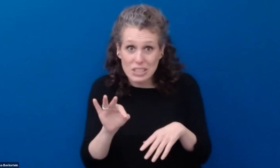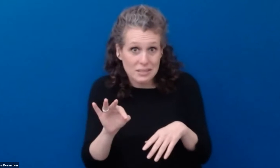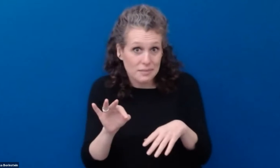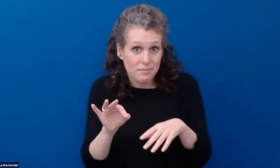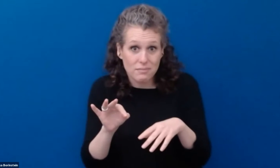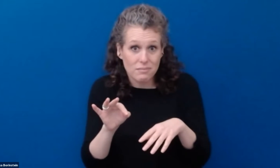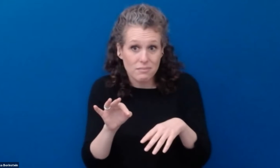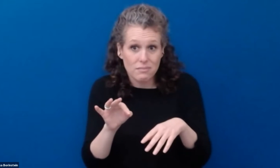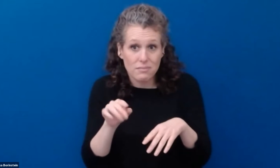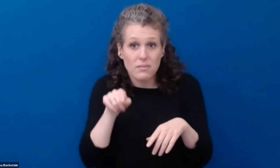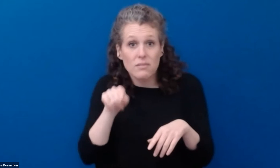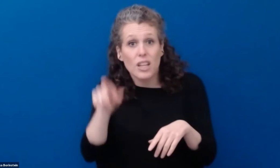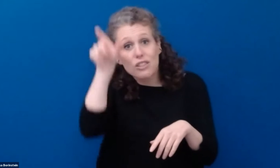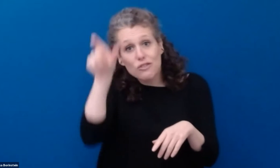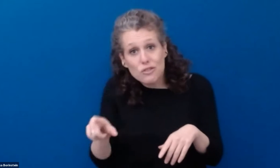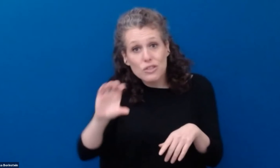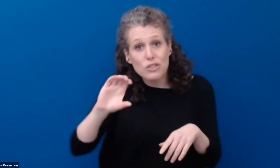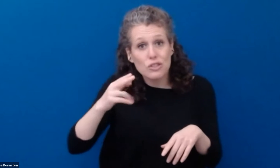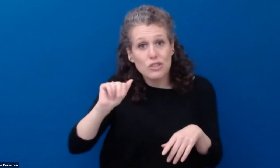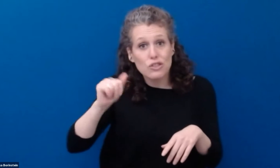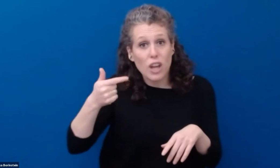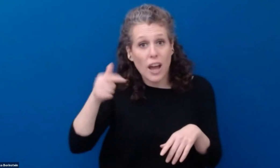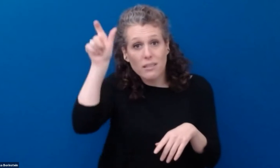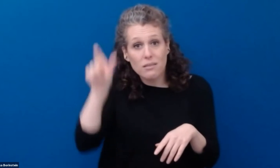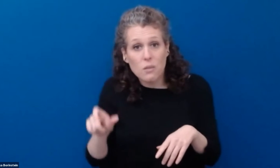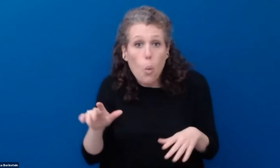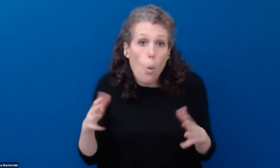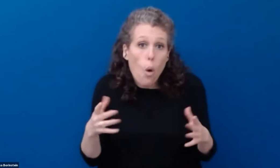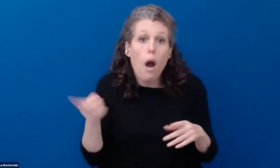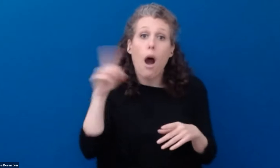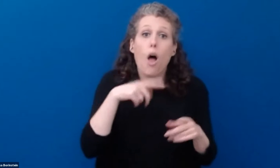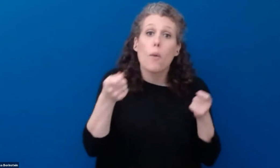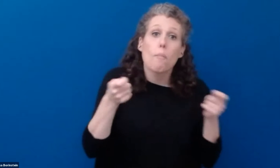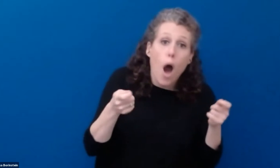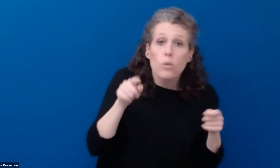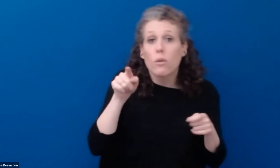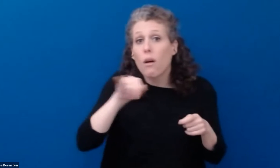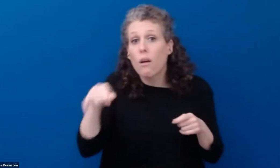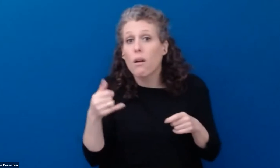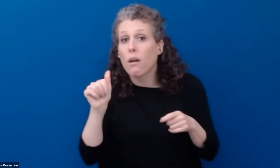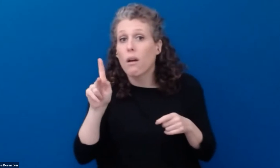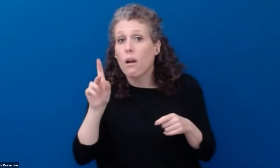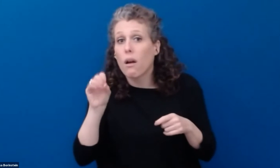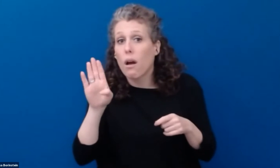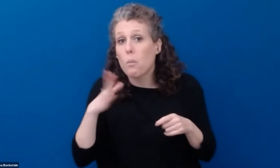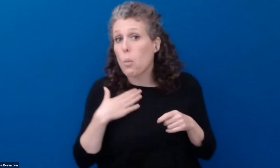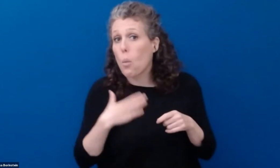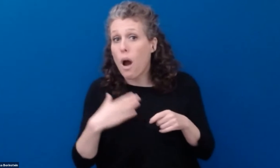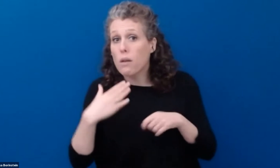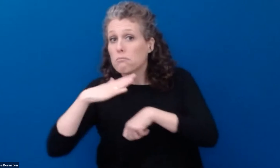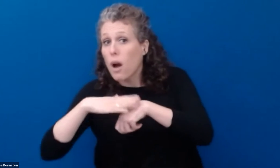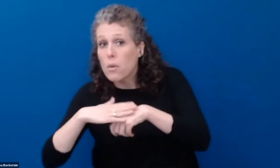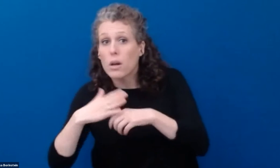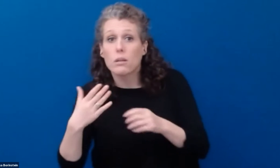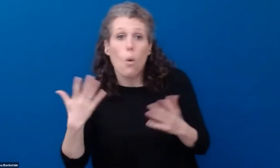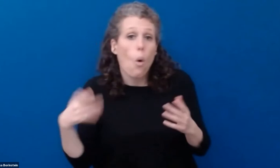the chat, or if any one of the moderators or Jakob would like to add something more to the discussions, or any one of the experts would like